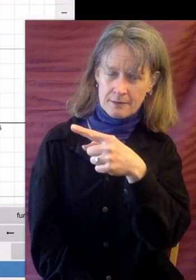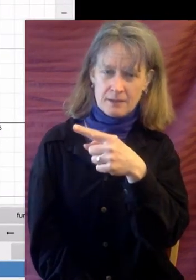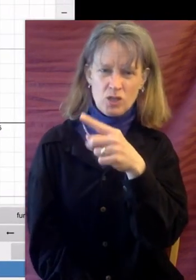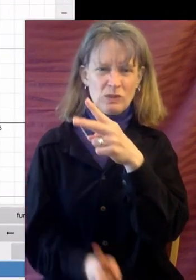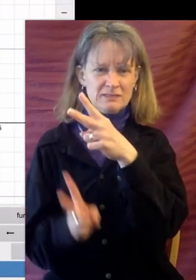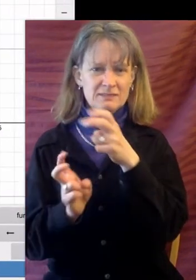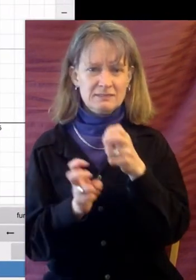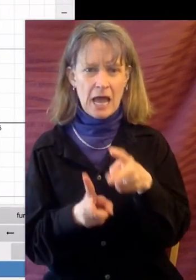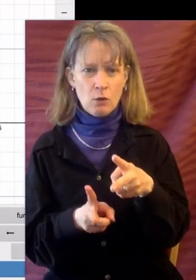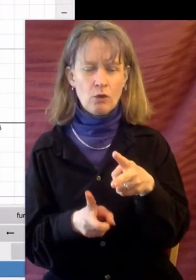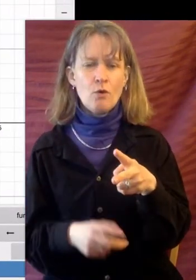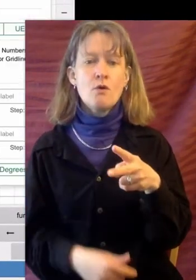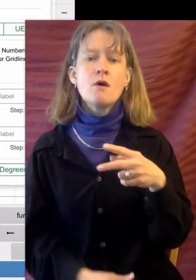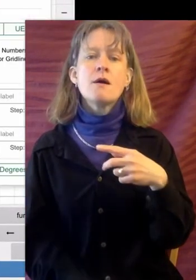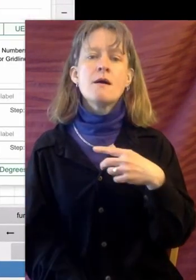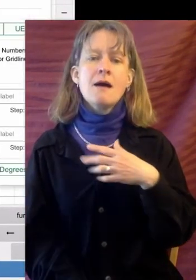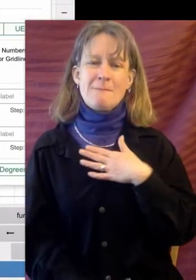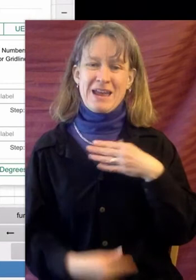I'm going to open mine.